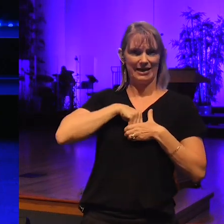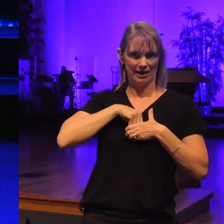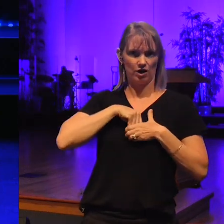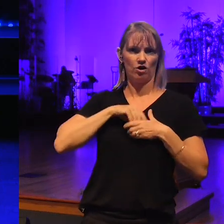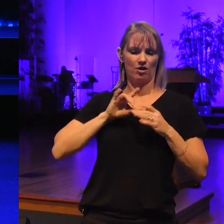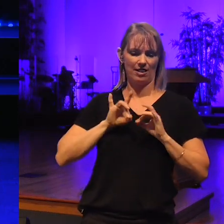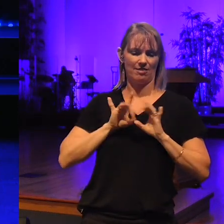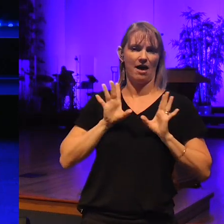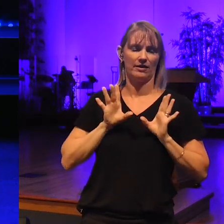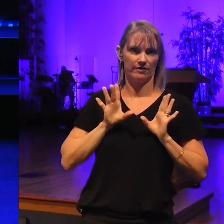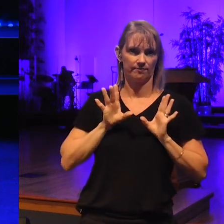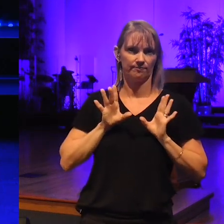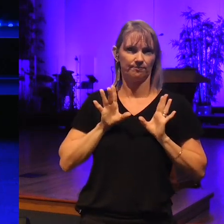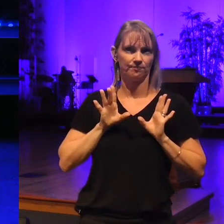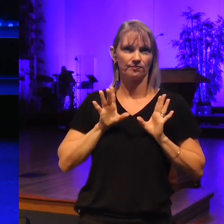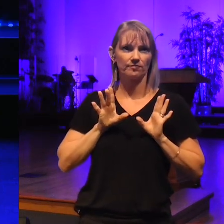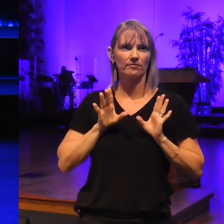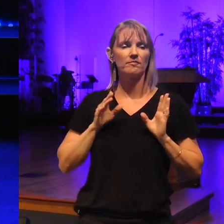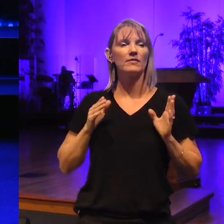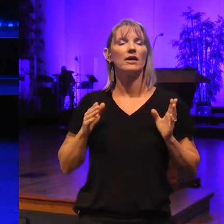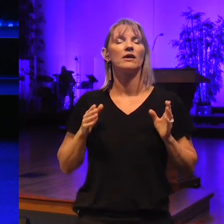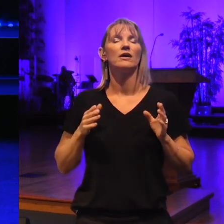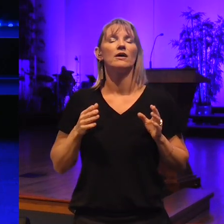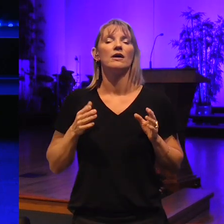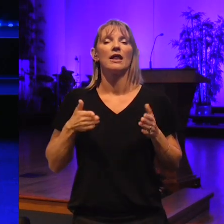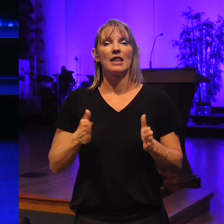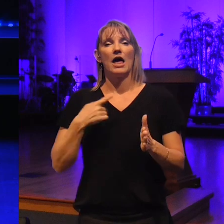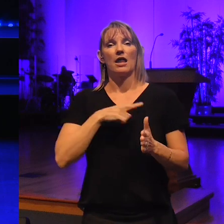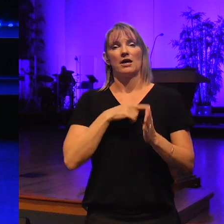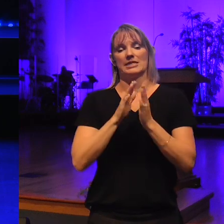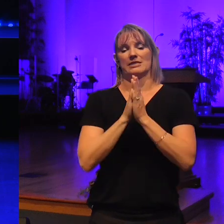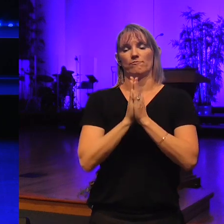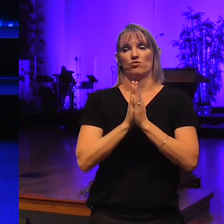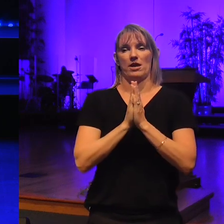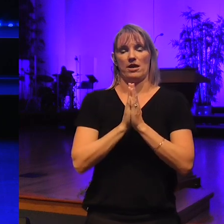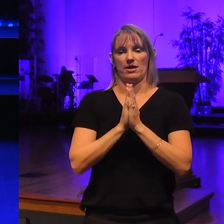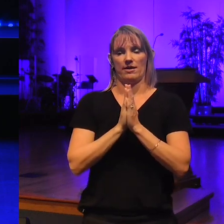light. So let us pray.